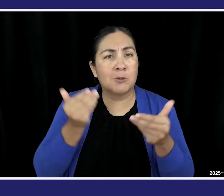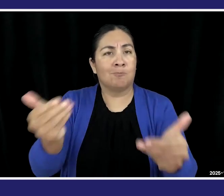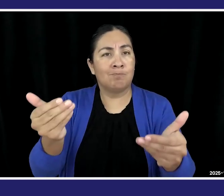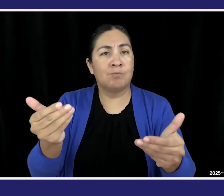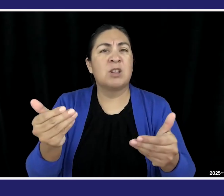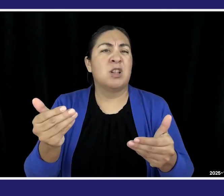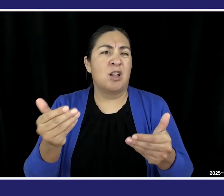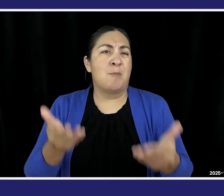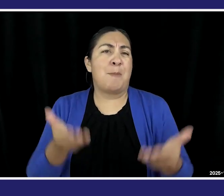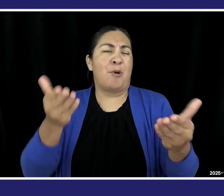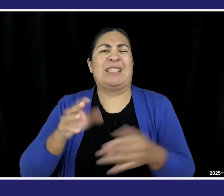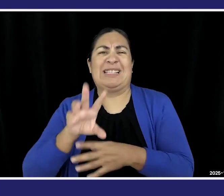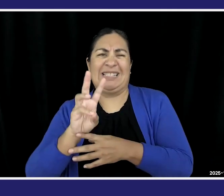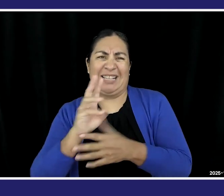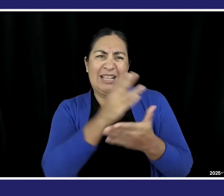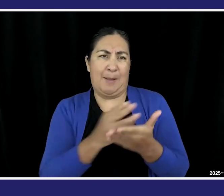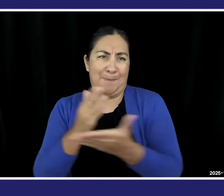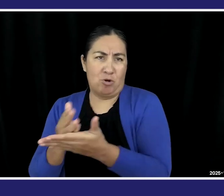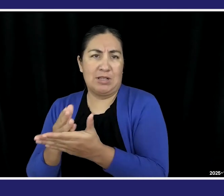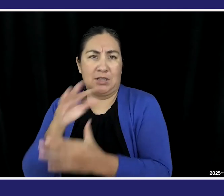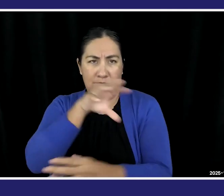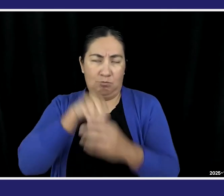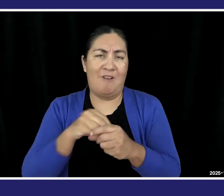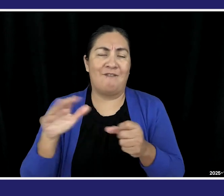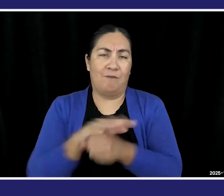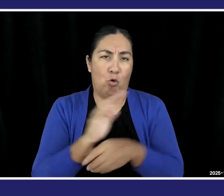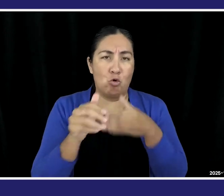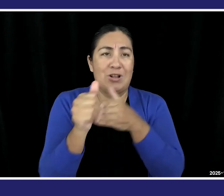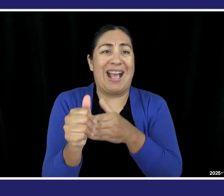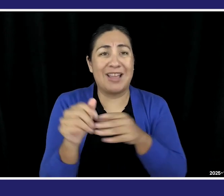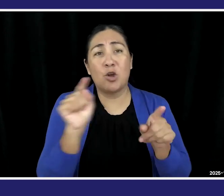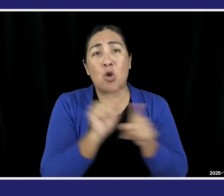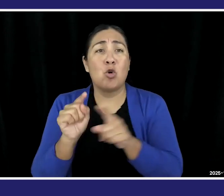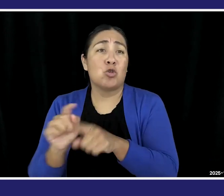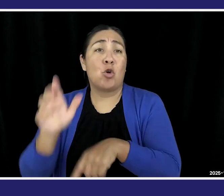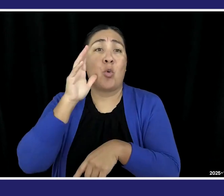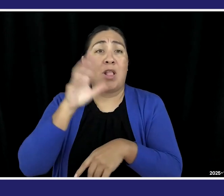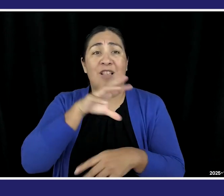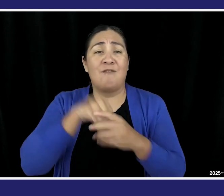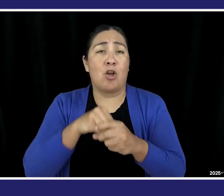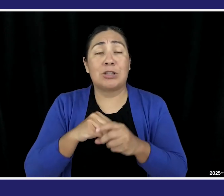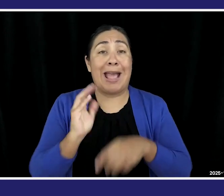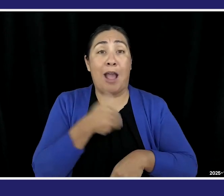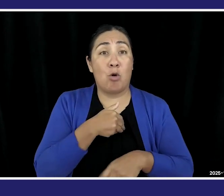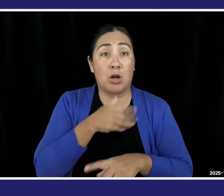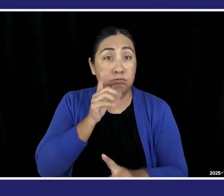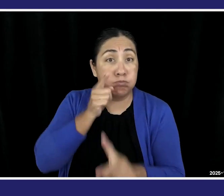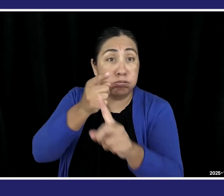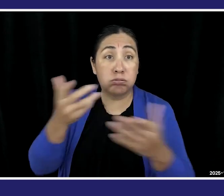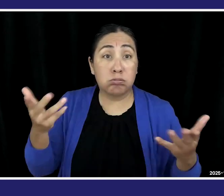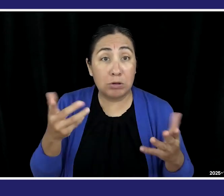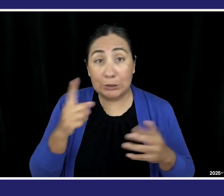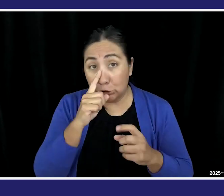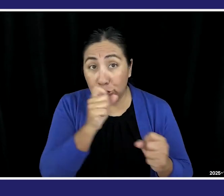to ultimately set the statewide direction and strategies. And we're going to talk a little more about where we are investing